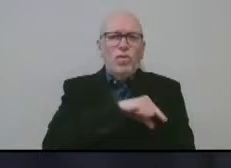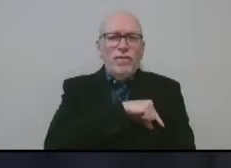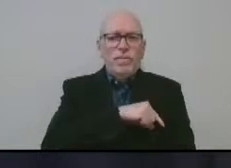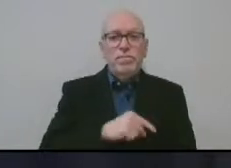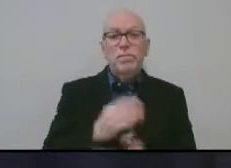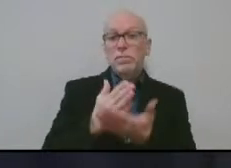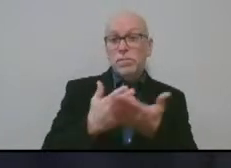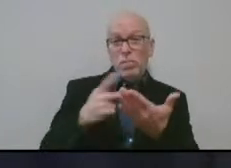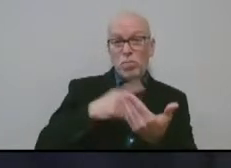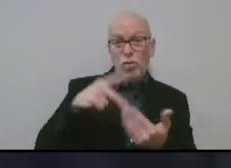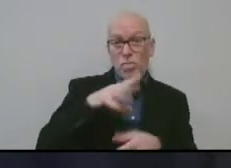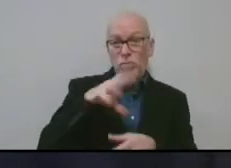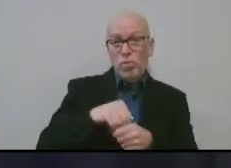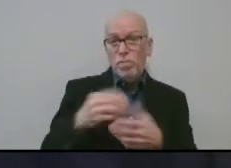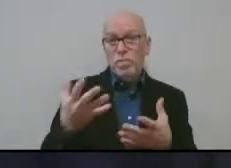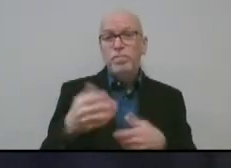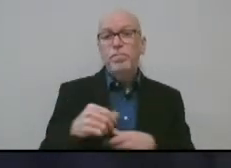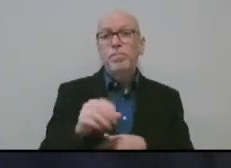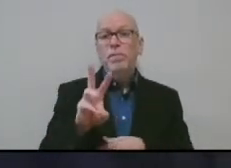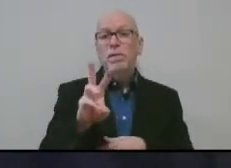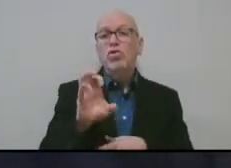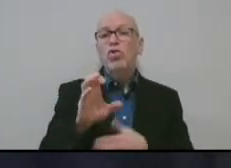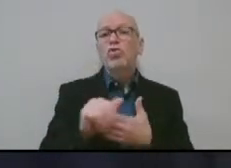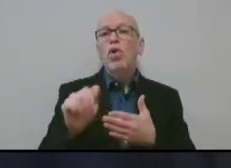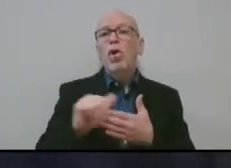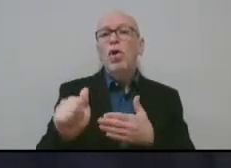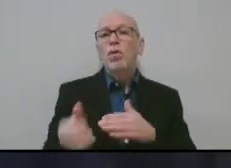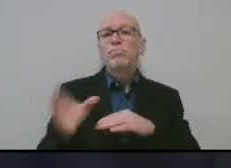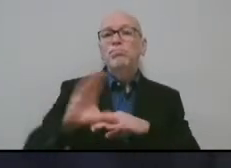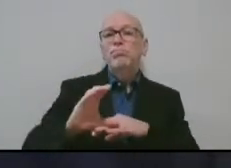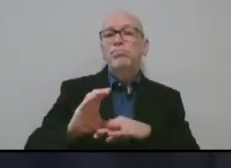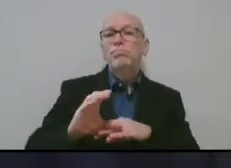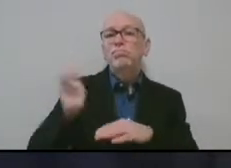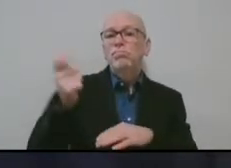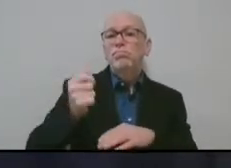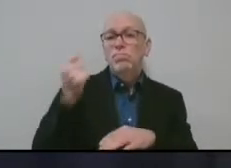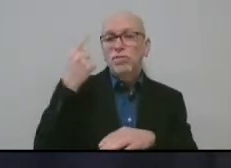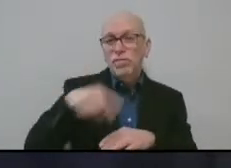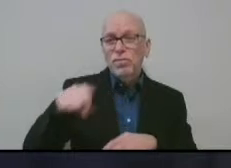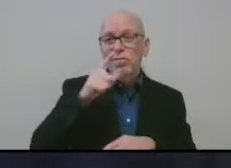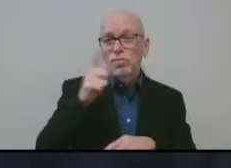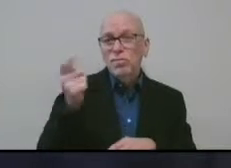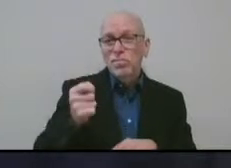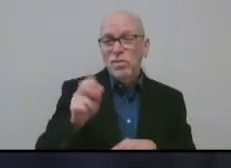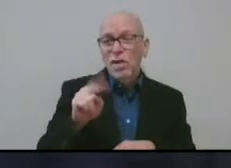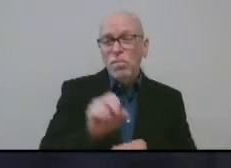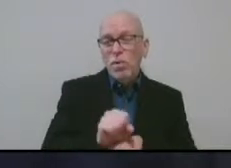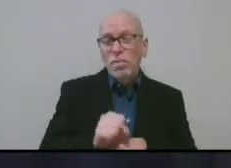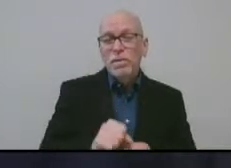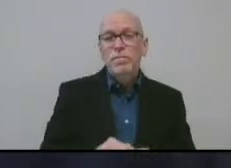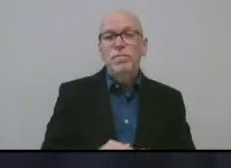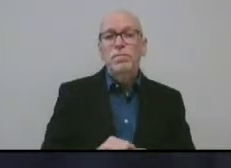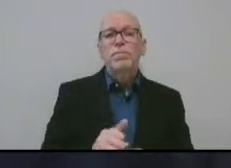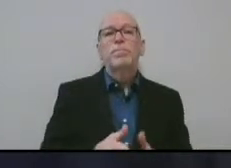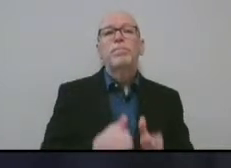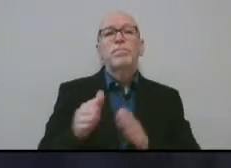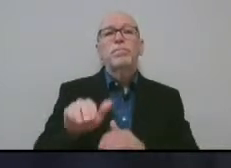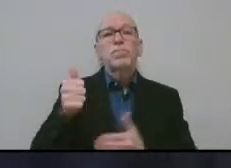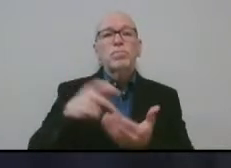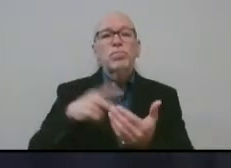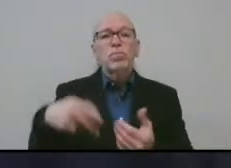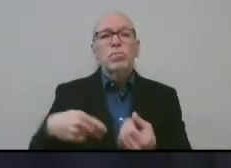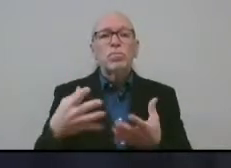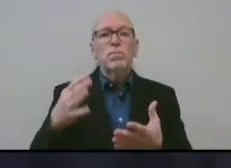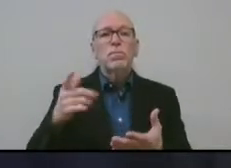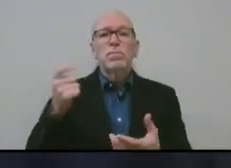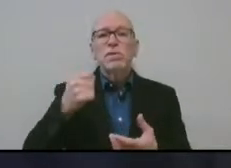programs included the $600 weekly add-on for those receiving unemployment insurance benefits, a program that provided benefits to